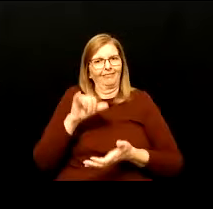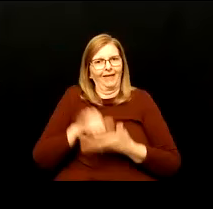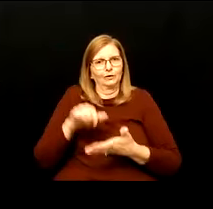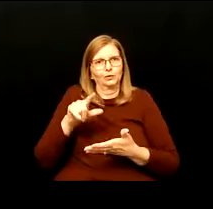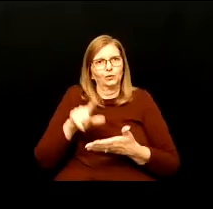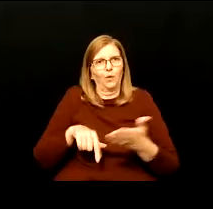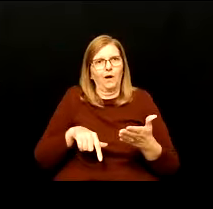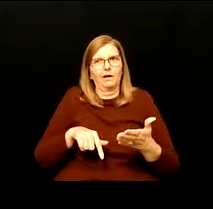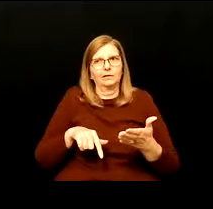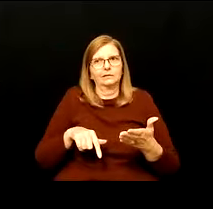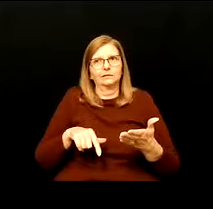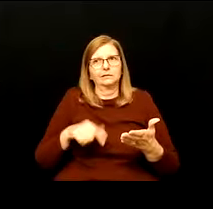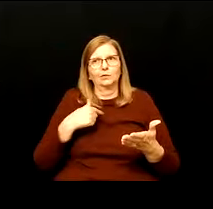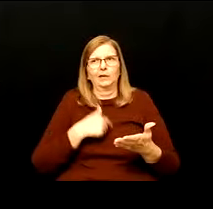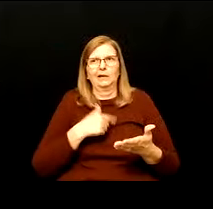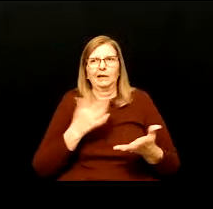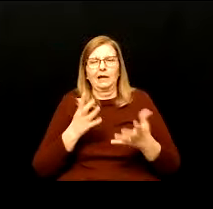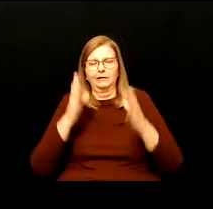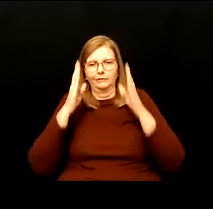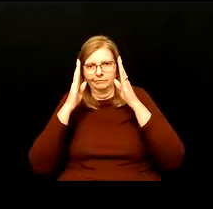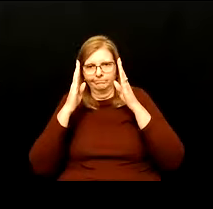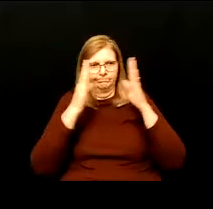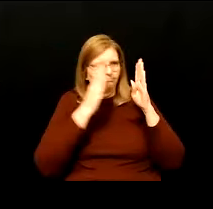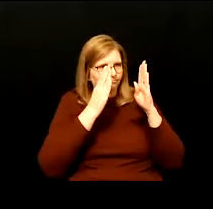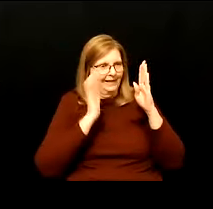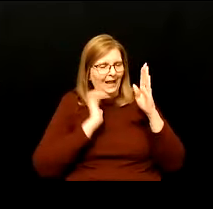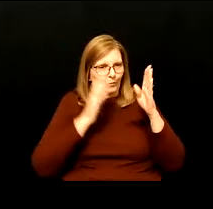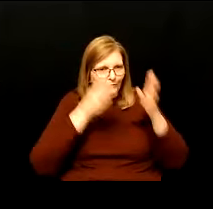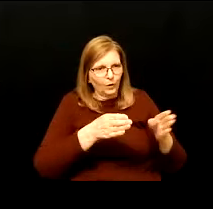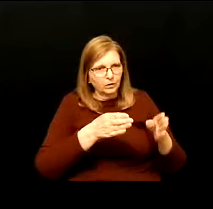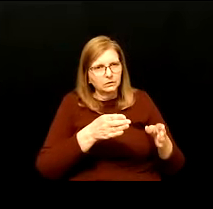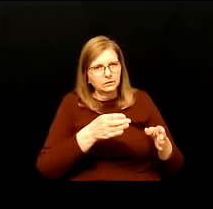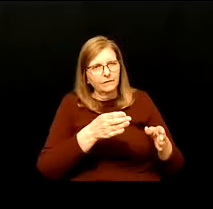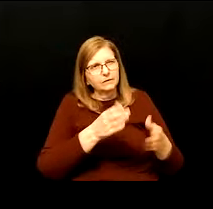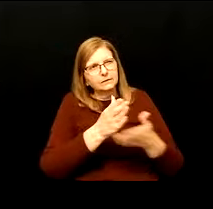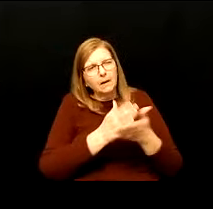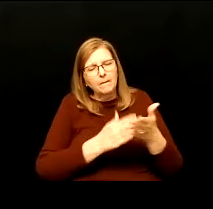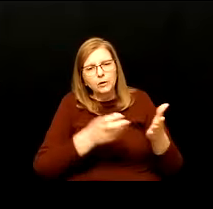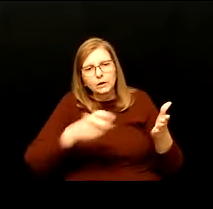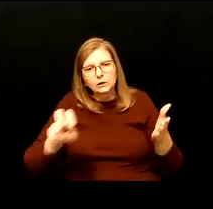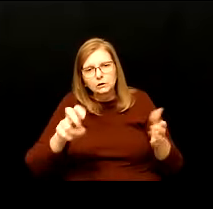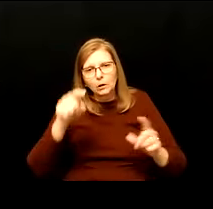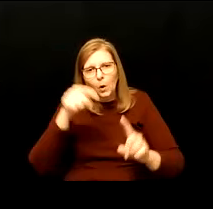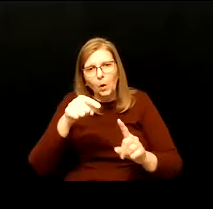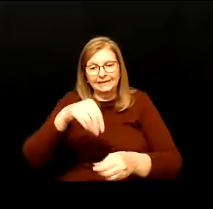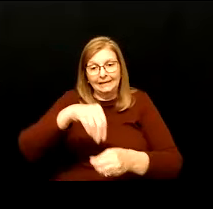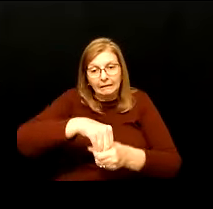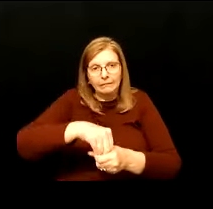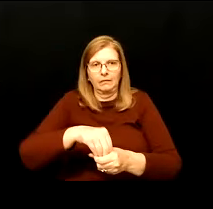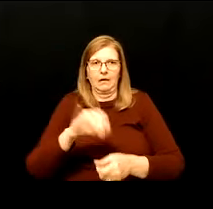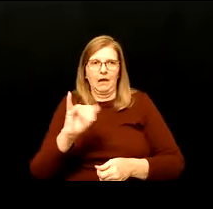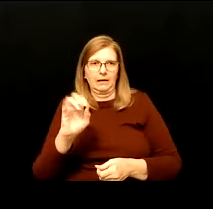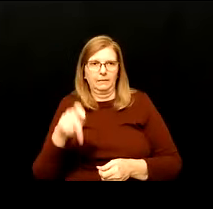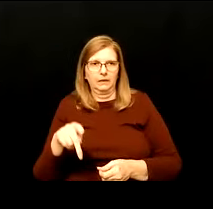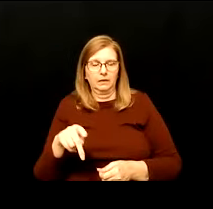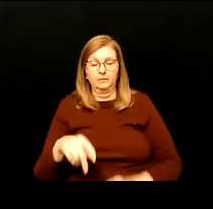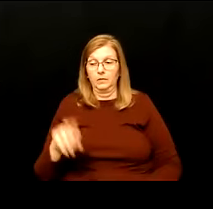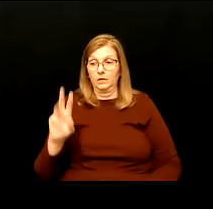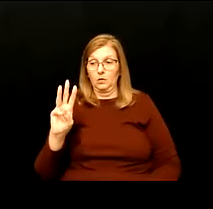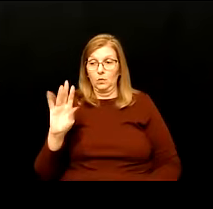ended up kind of switching our focus to some of those transition goals within an IEP. And the